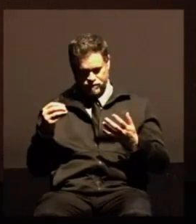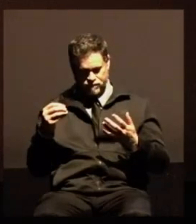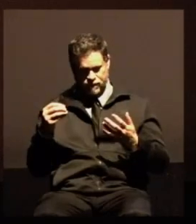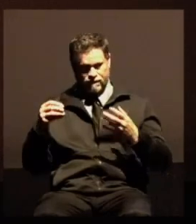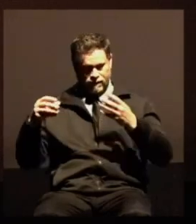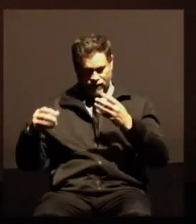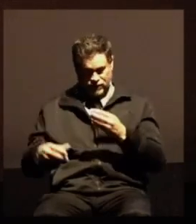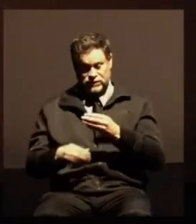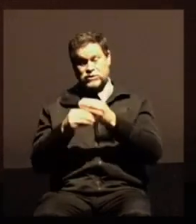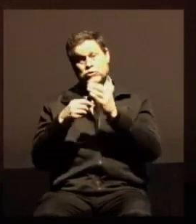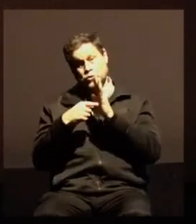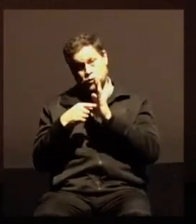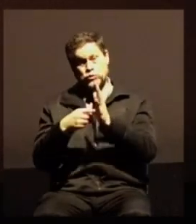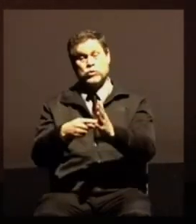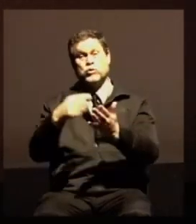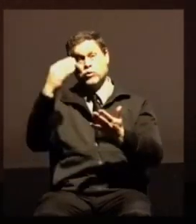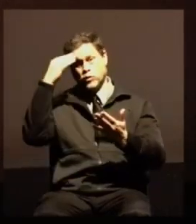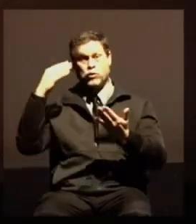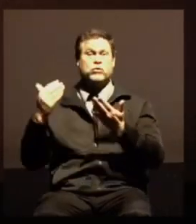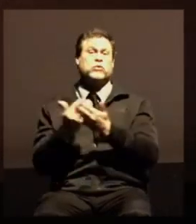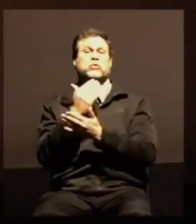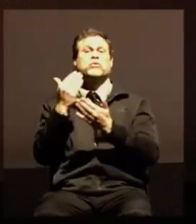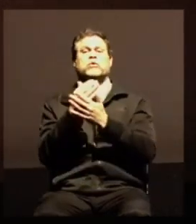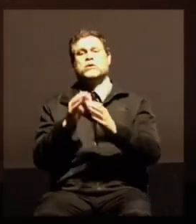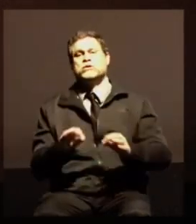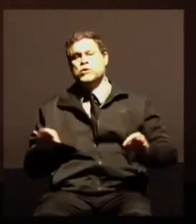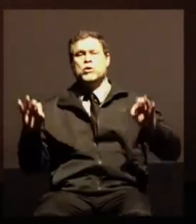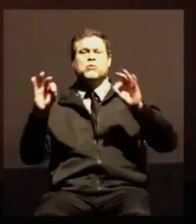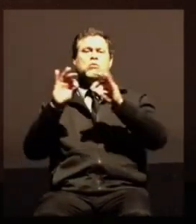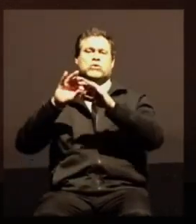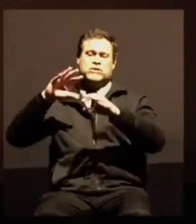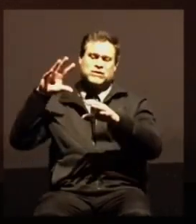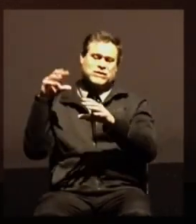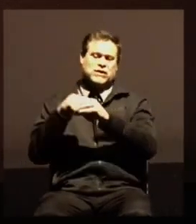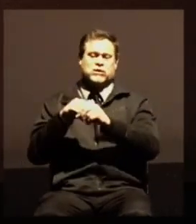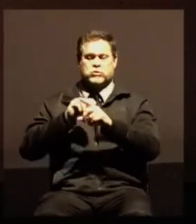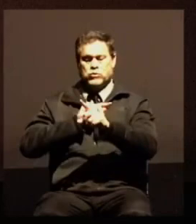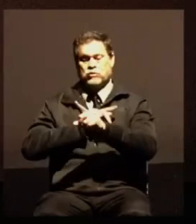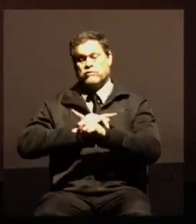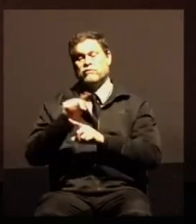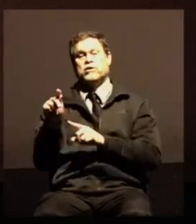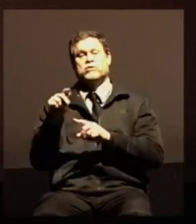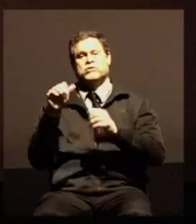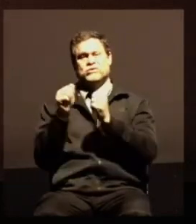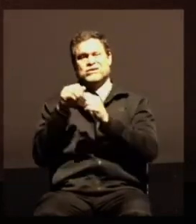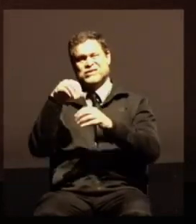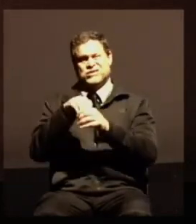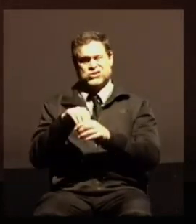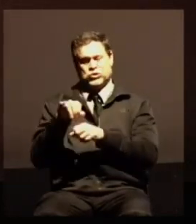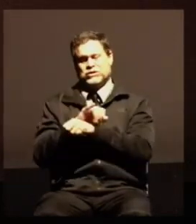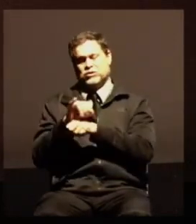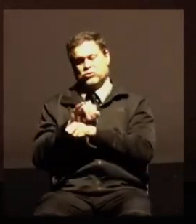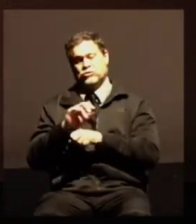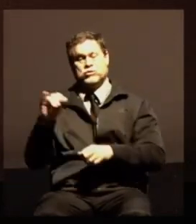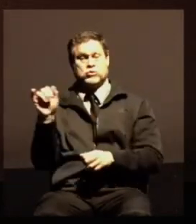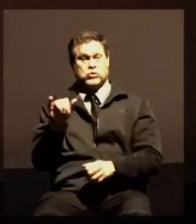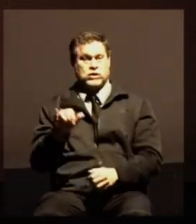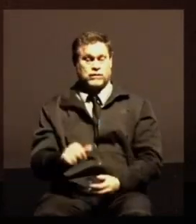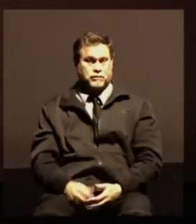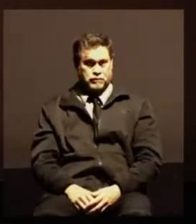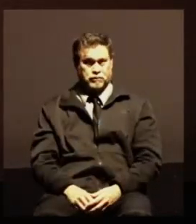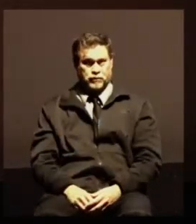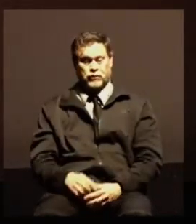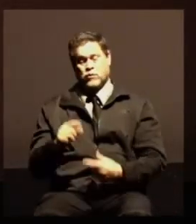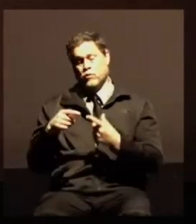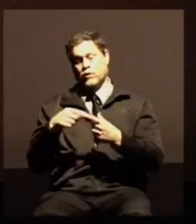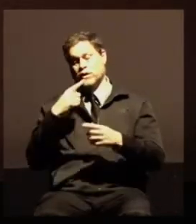in addition to showing that you know the Nunu, it's important that you engage with professionals within your industry as well, okay? And